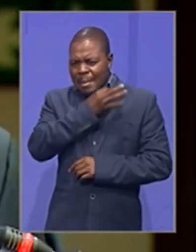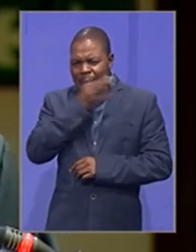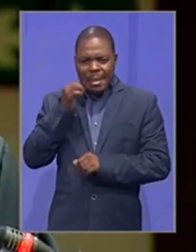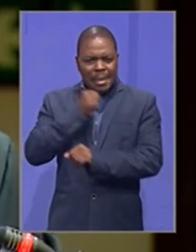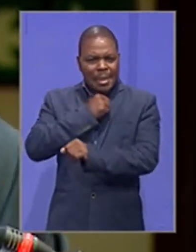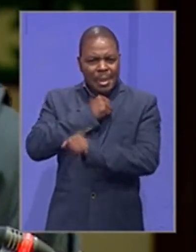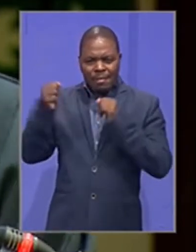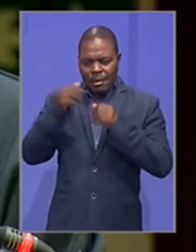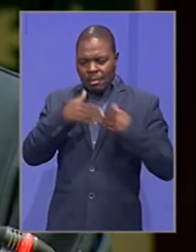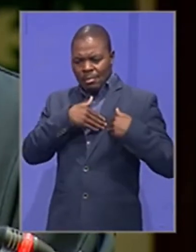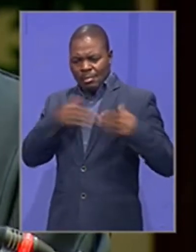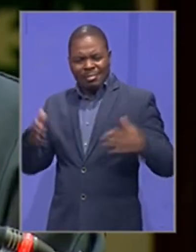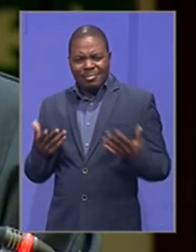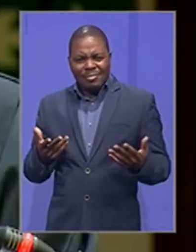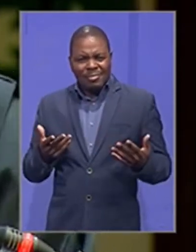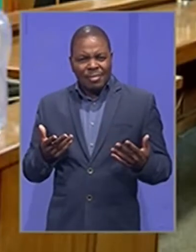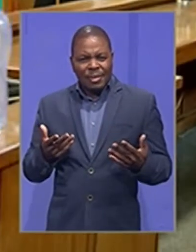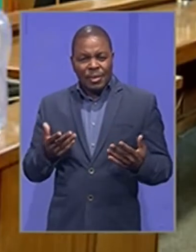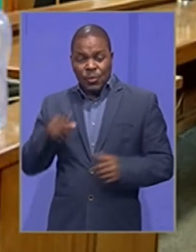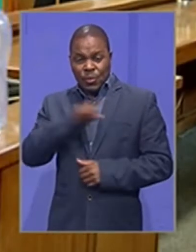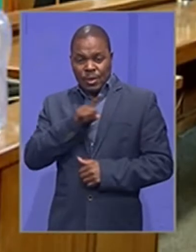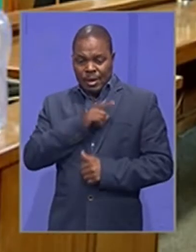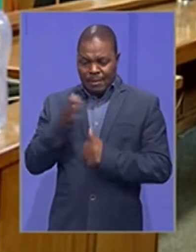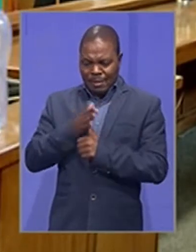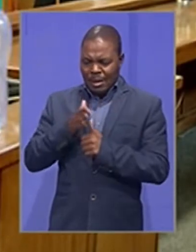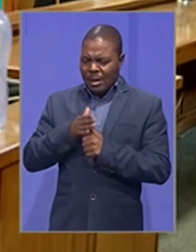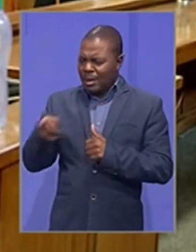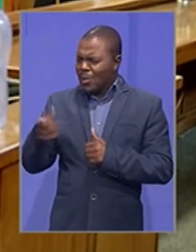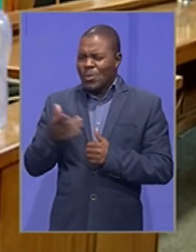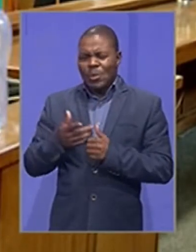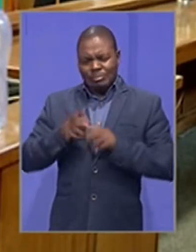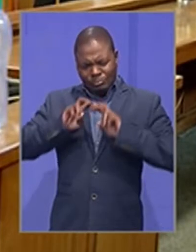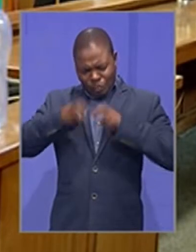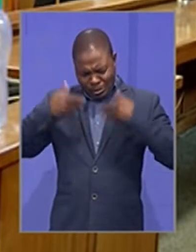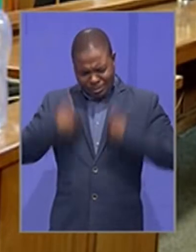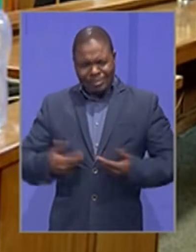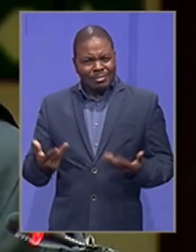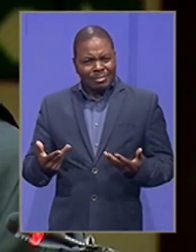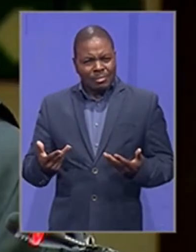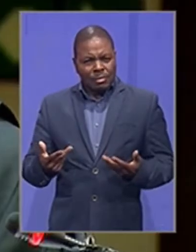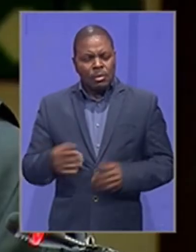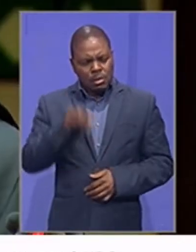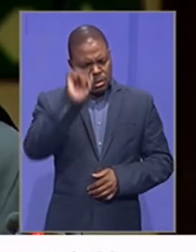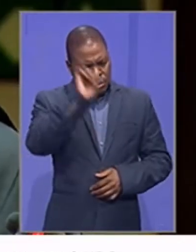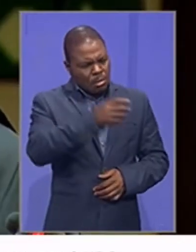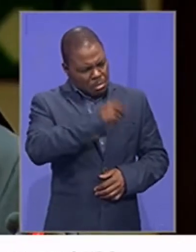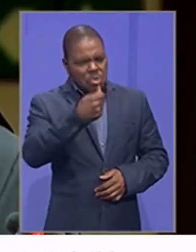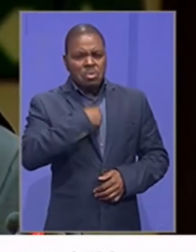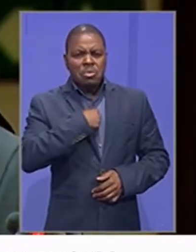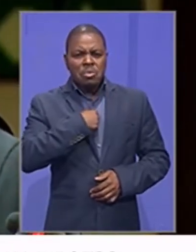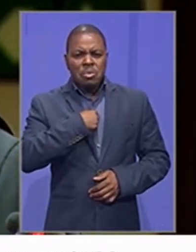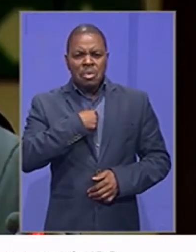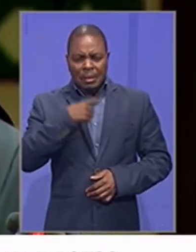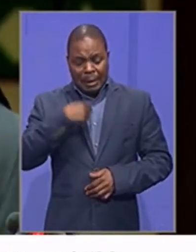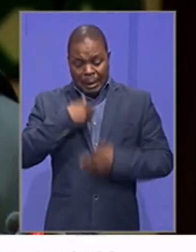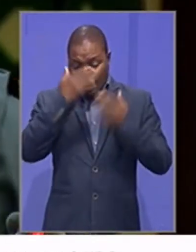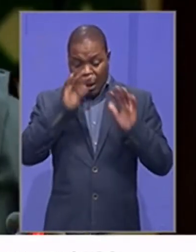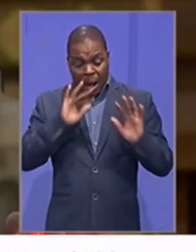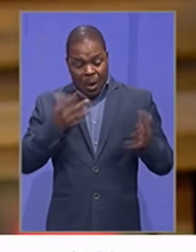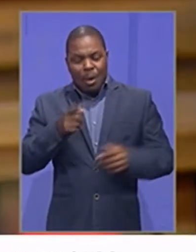happened to you? And I'm now talking, first of all, physically. Ke khonne ntate. Ke khonne ha ke tsebe le nna jwang